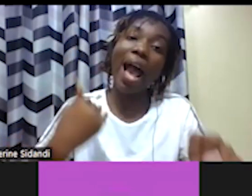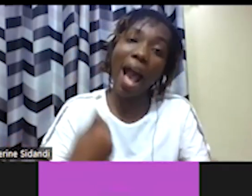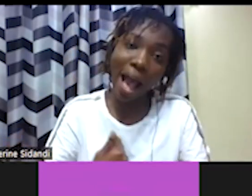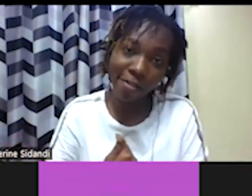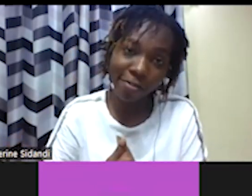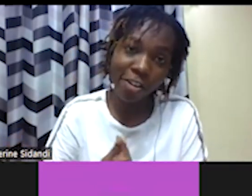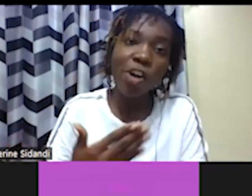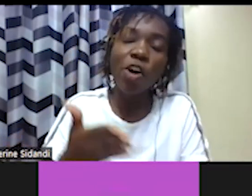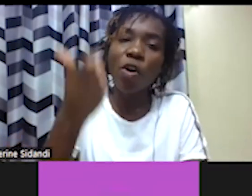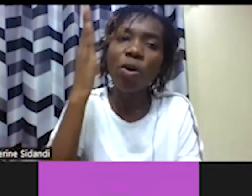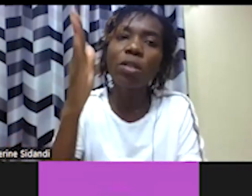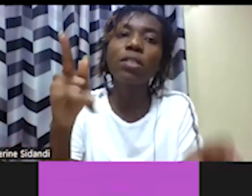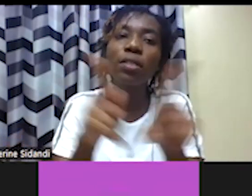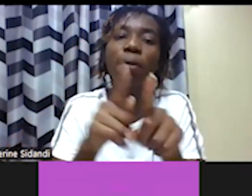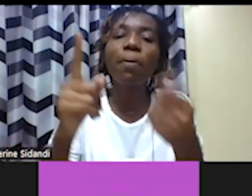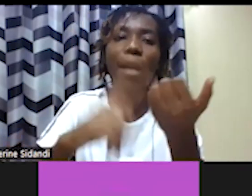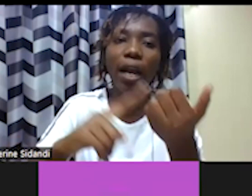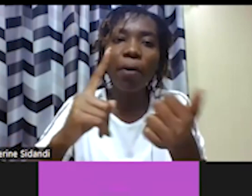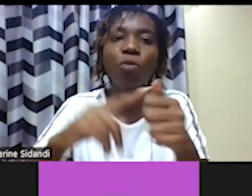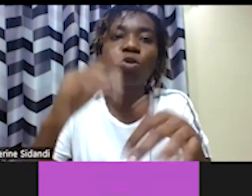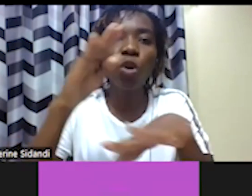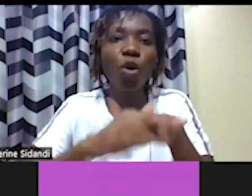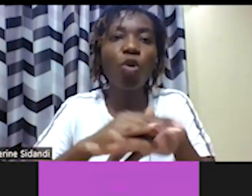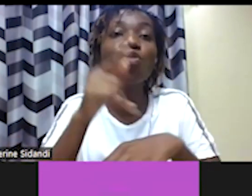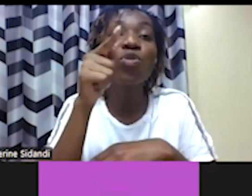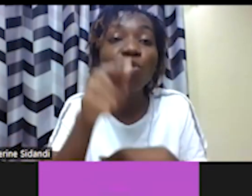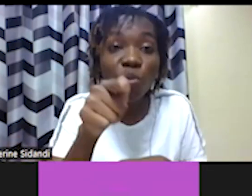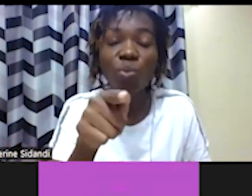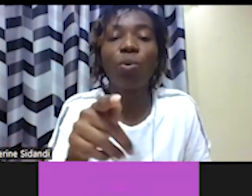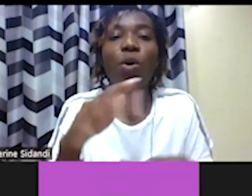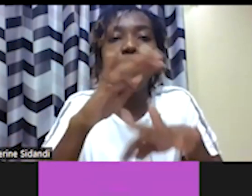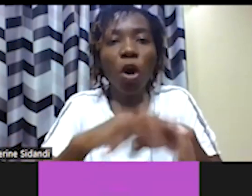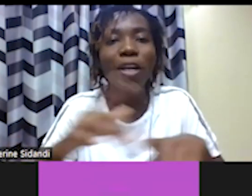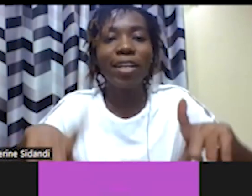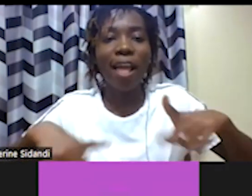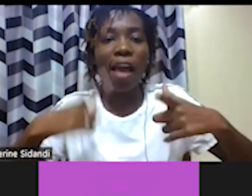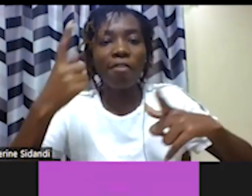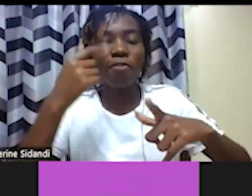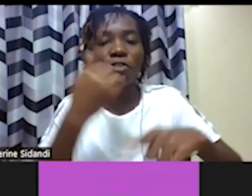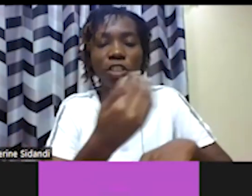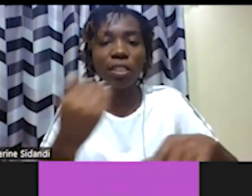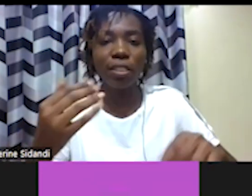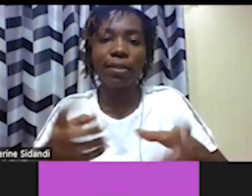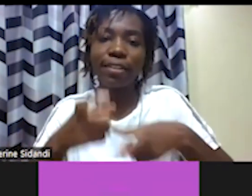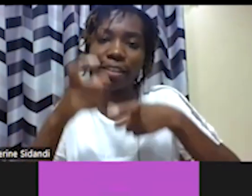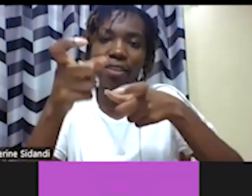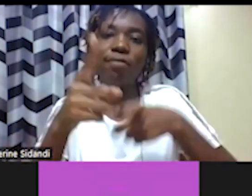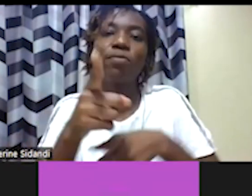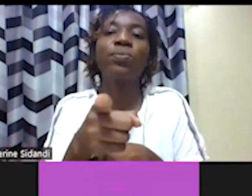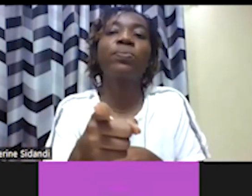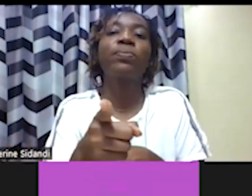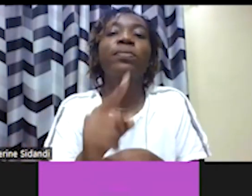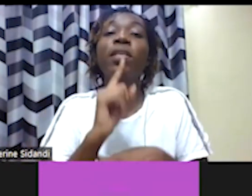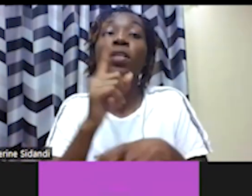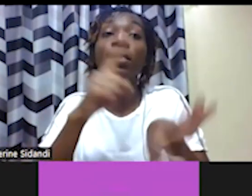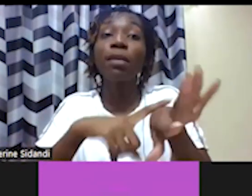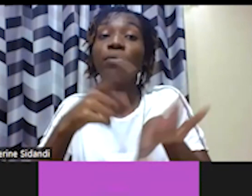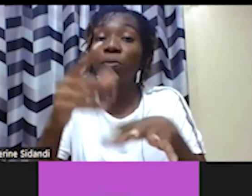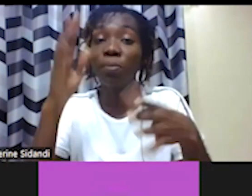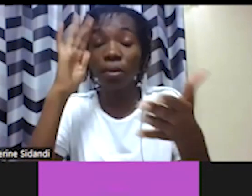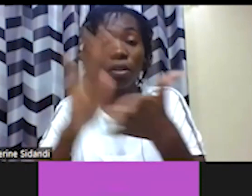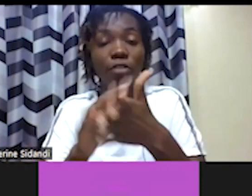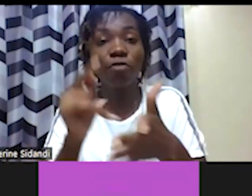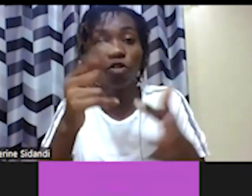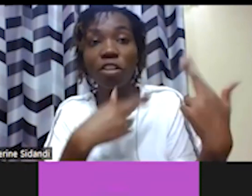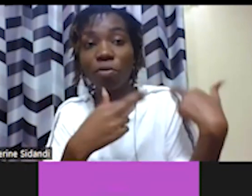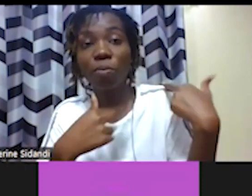God is also counting on you, on the lives of those children he has given you. So once you believe that I'm responsible, that